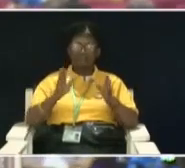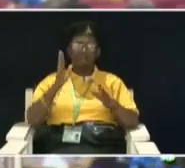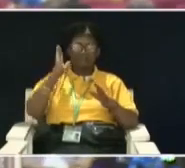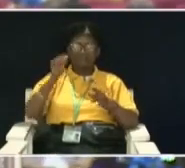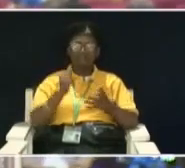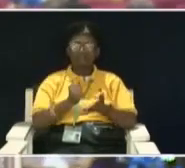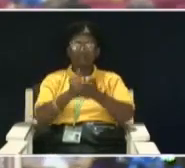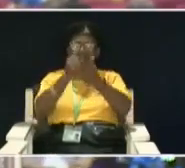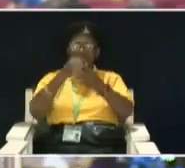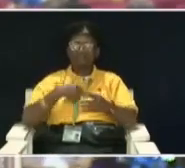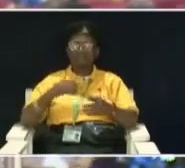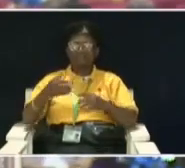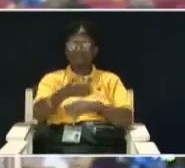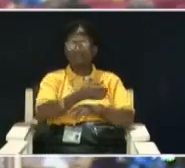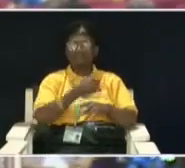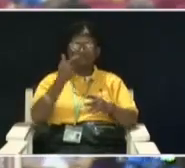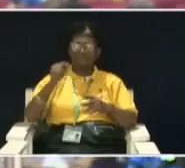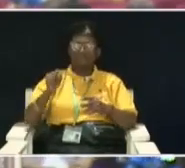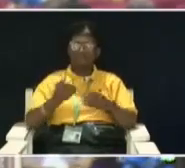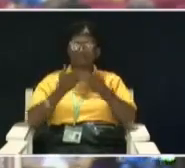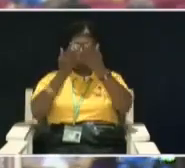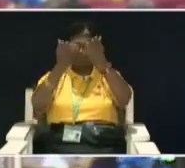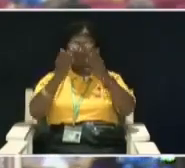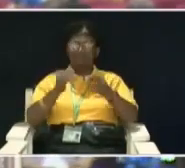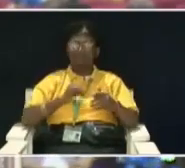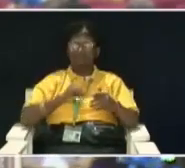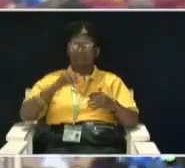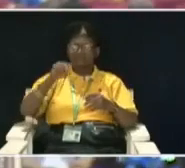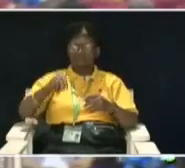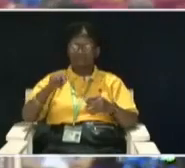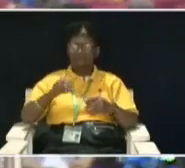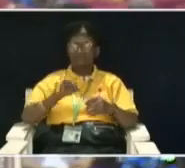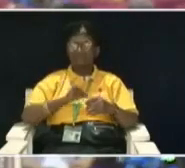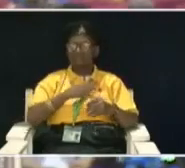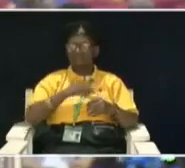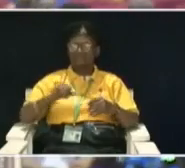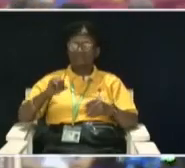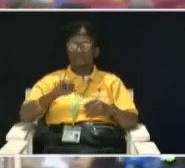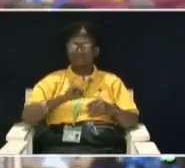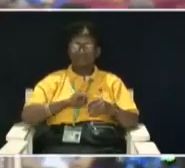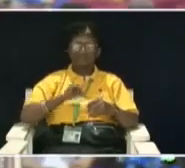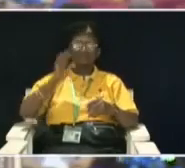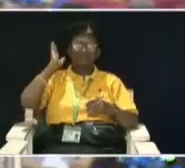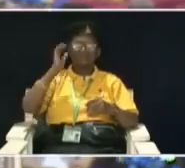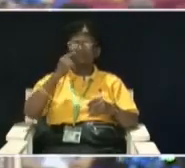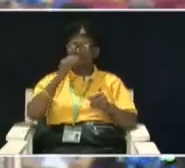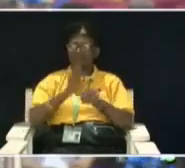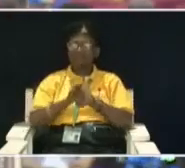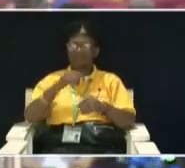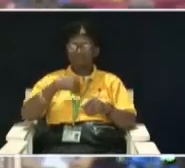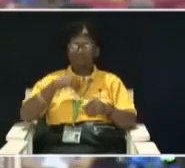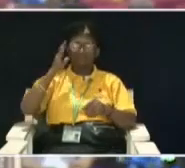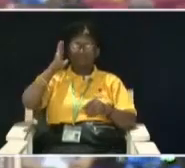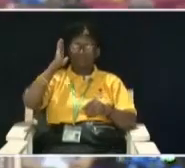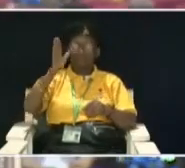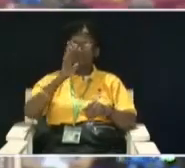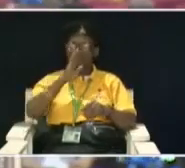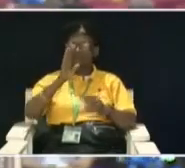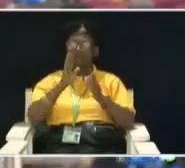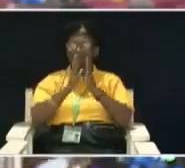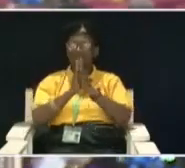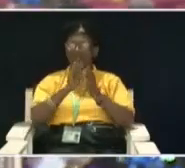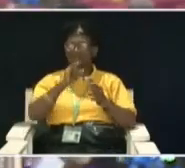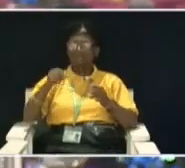pass it on to me, and I promise you I'll be praying. We'll wait for you until the counselors